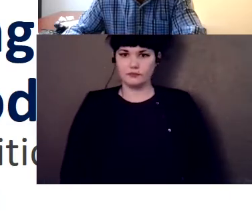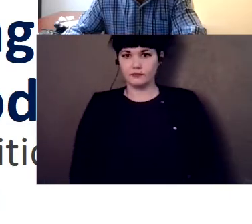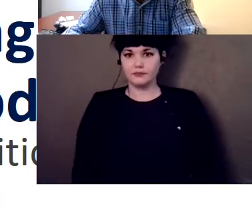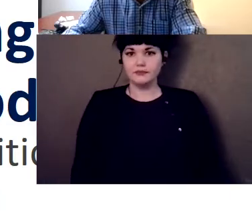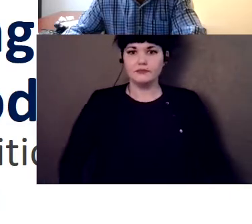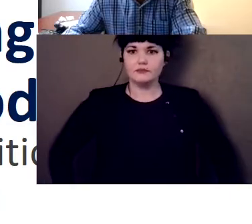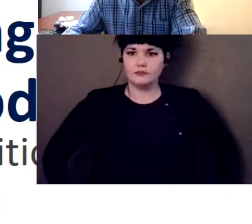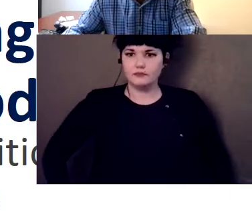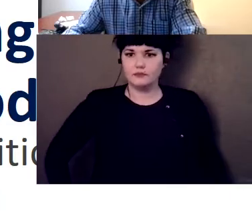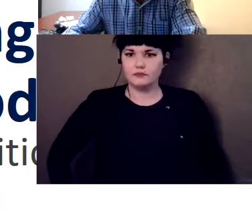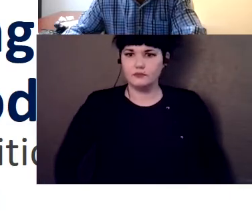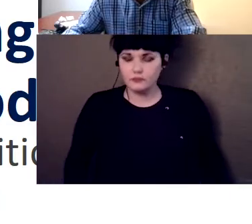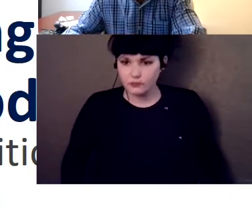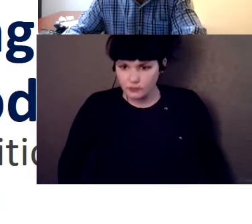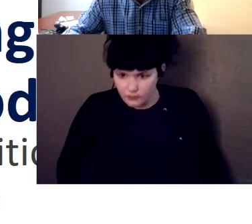All right.